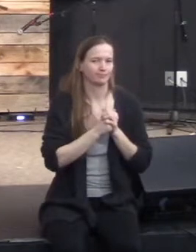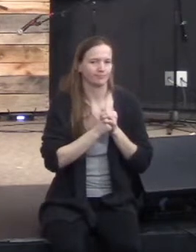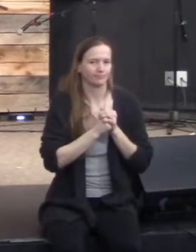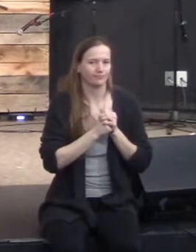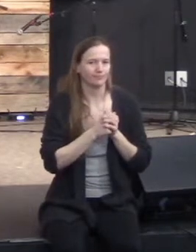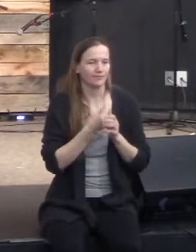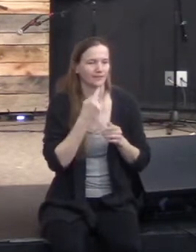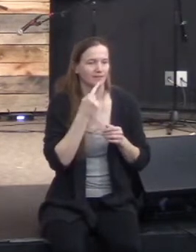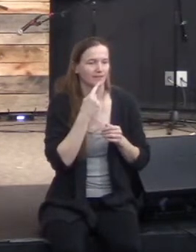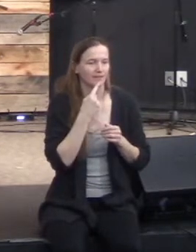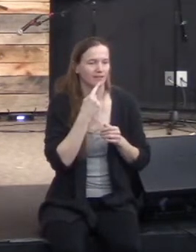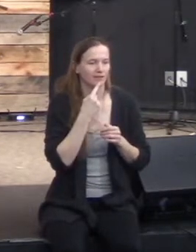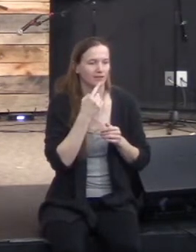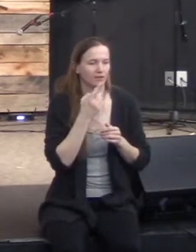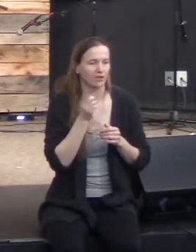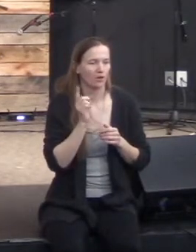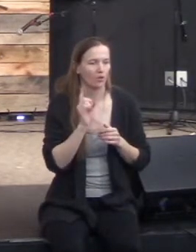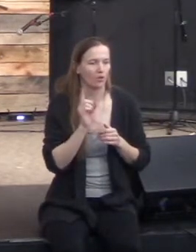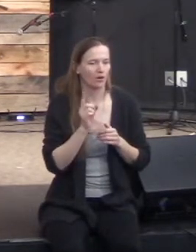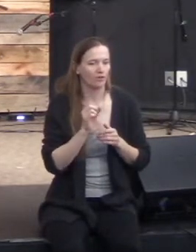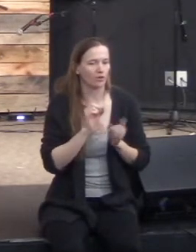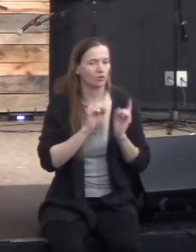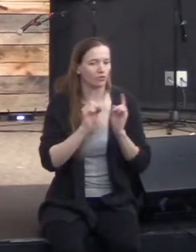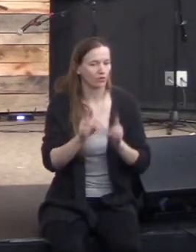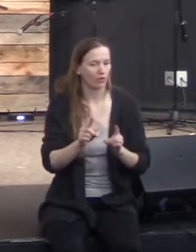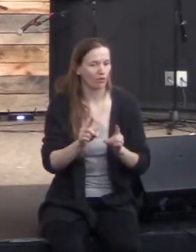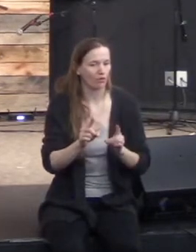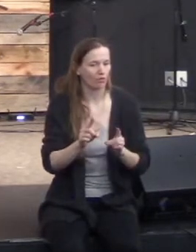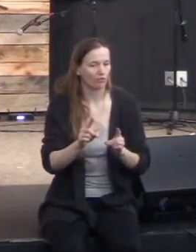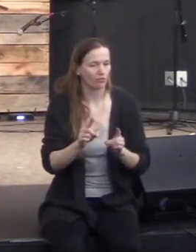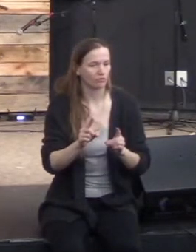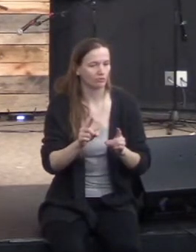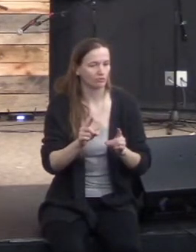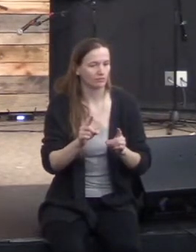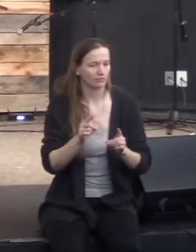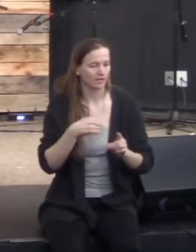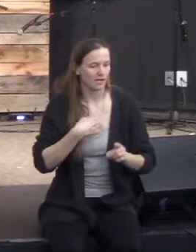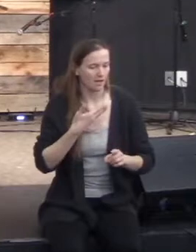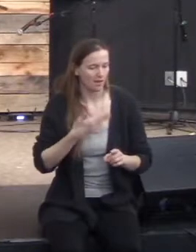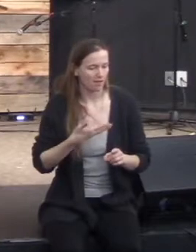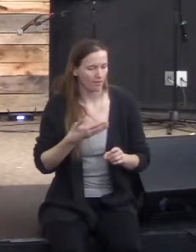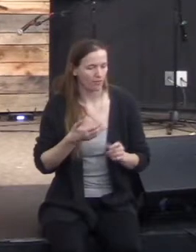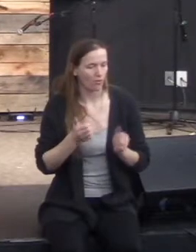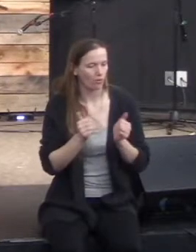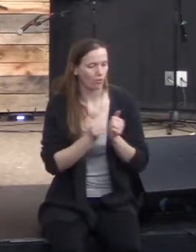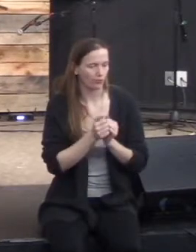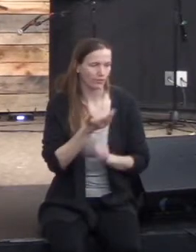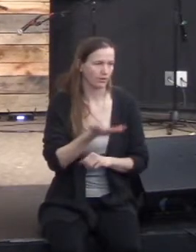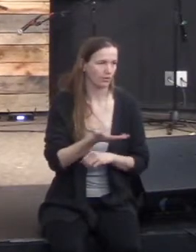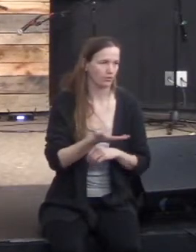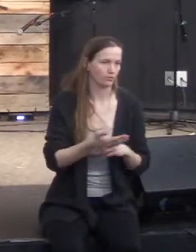go, I will be with you.